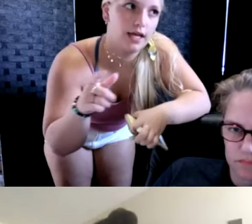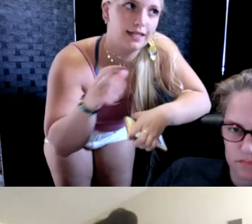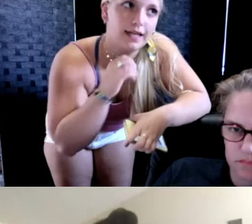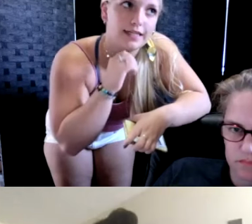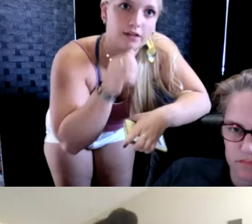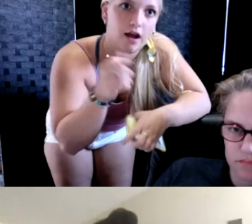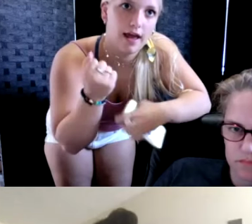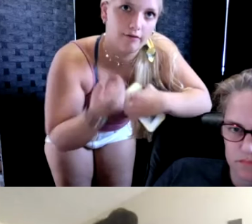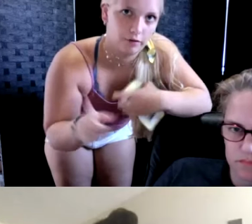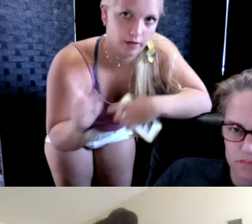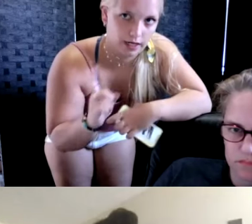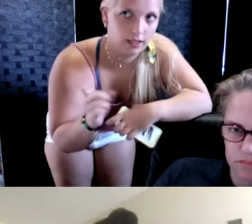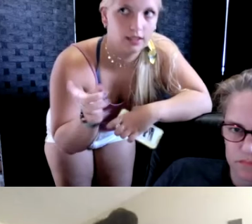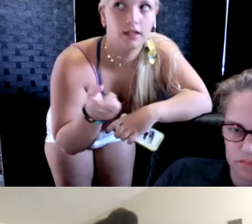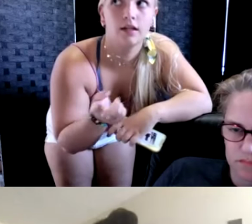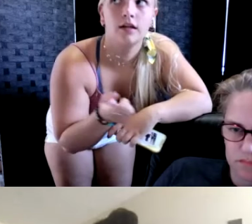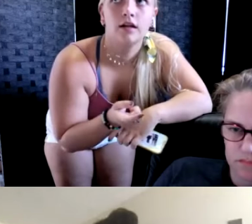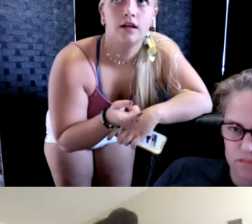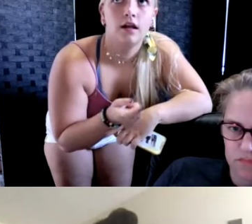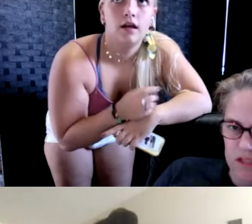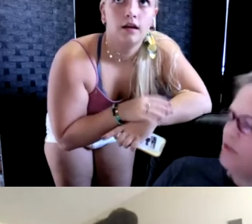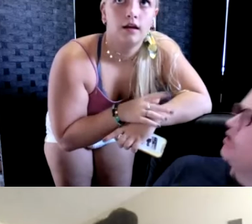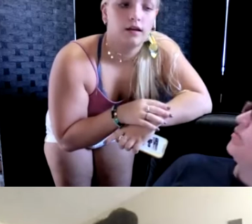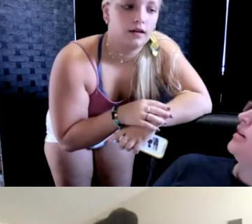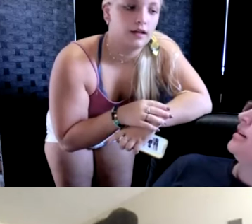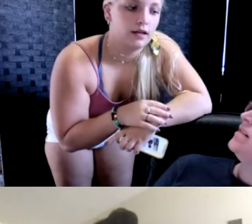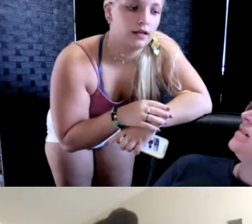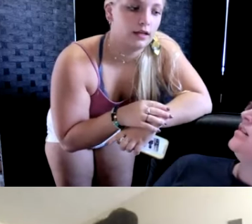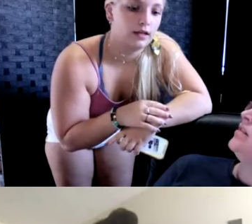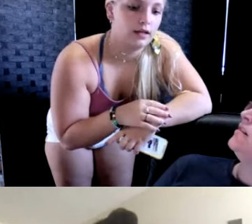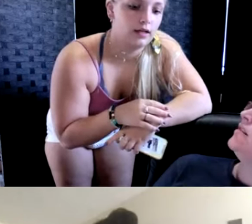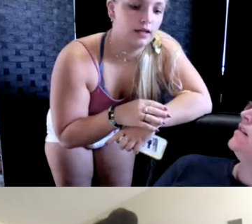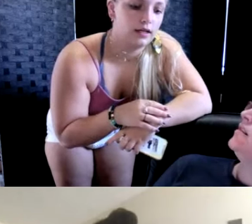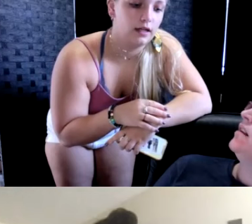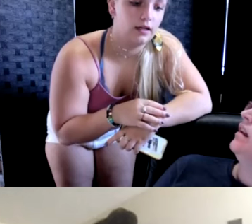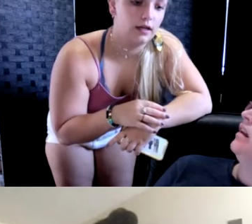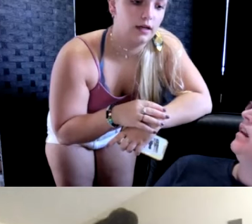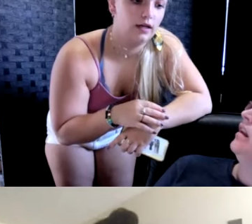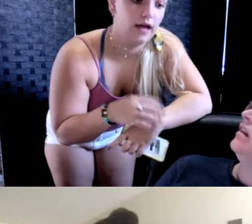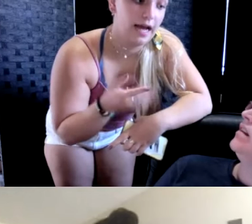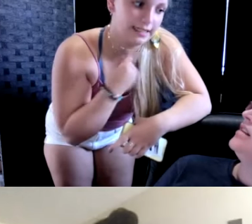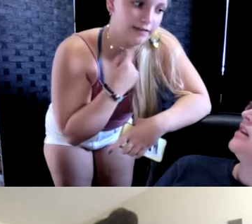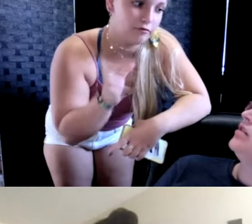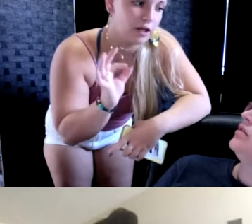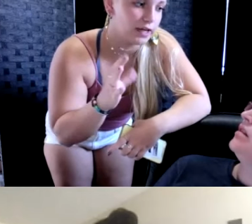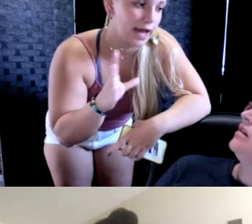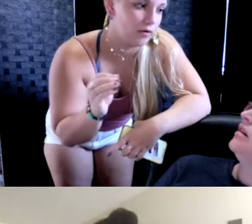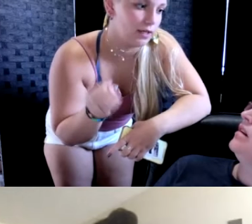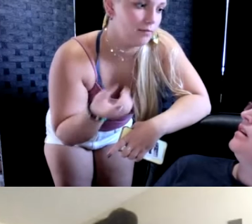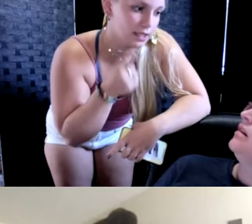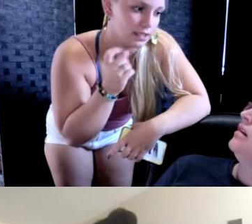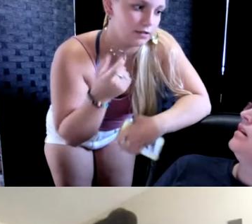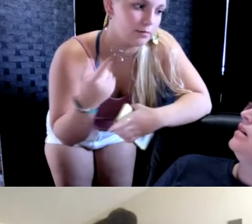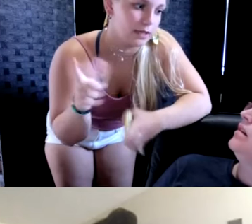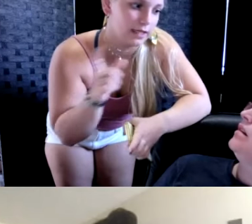but it's not everywhere. Do you know where it is in the United States? I Did they said tell you? Frederick